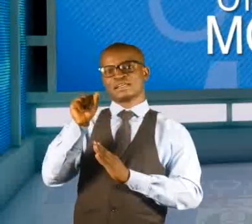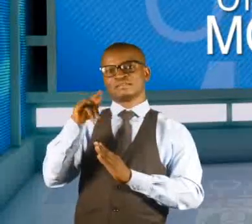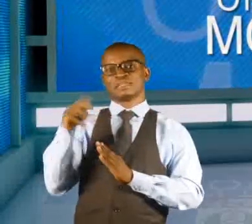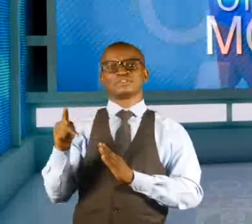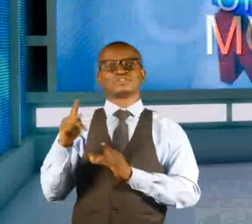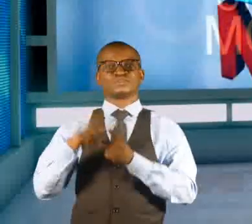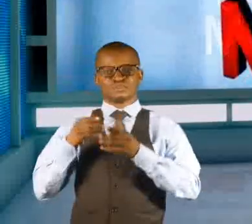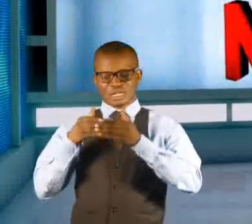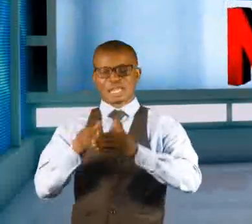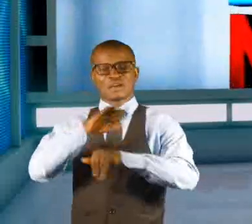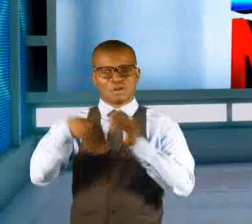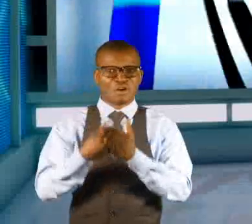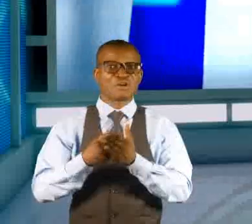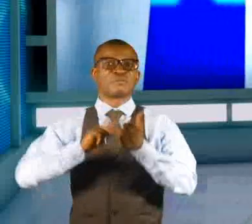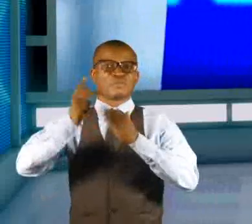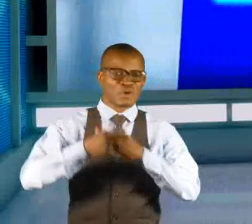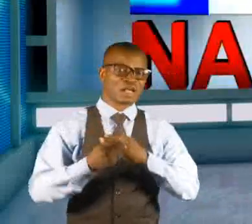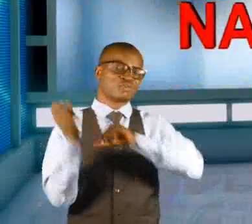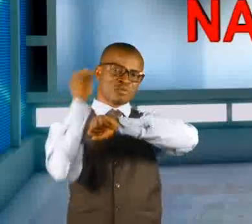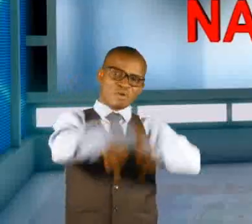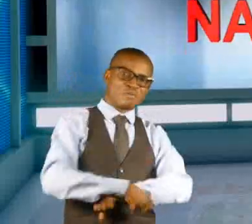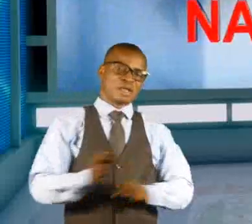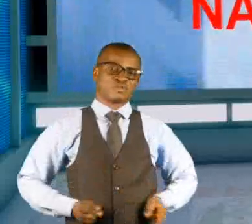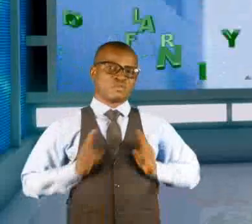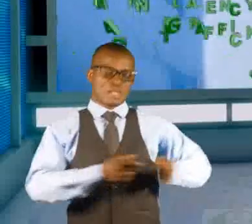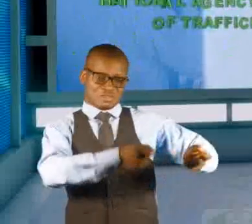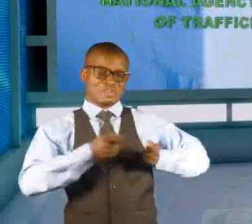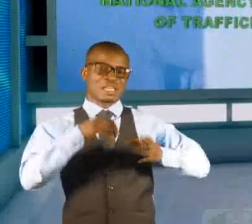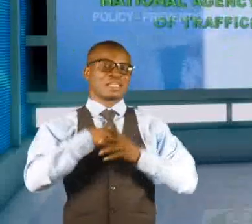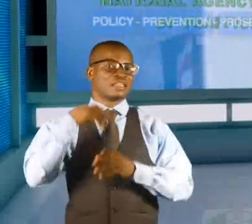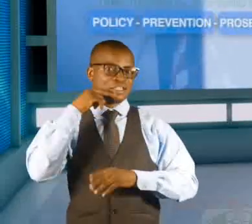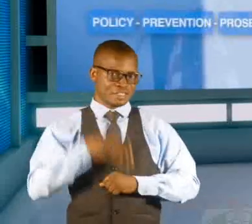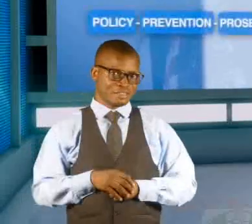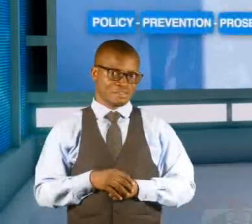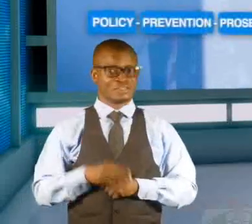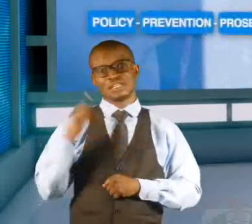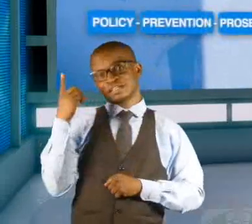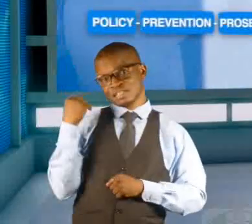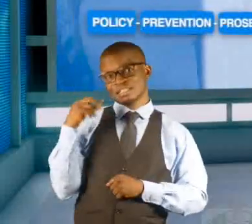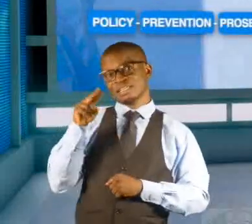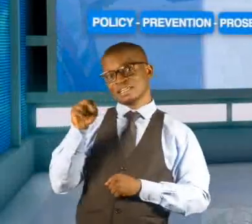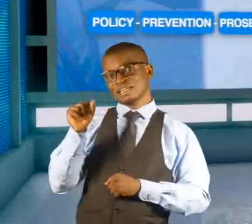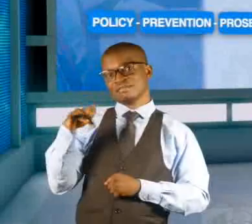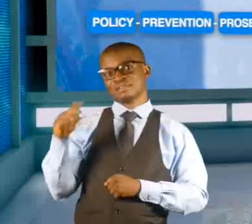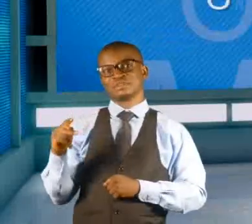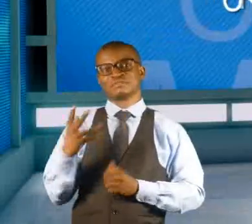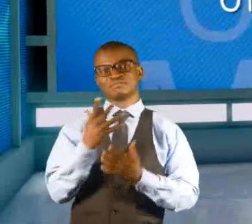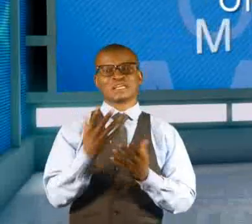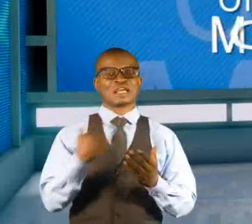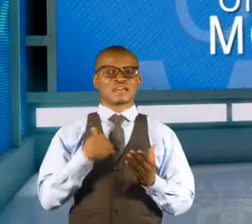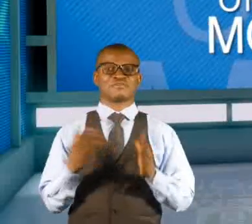national blueprint to guide all interventions on combating human trafficking in Nigeria. Recently, NAPTIP